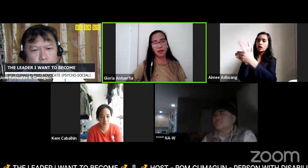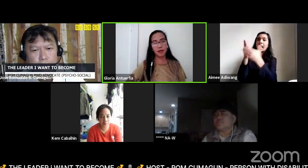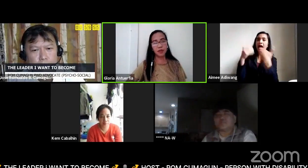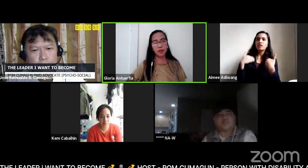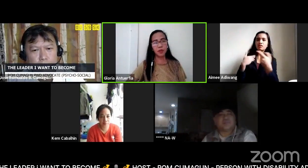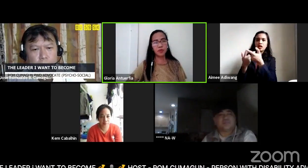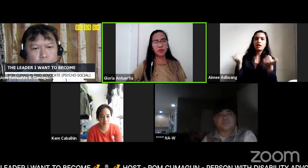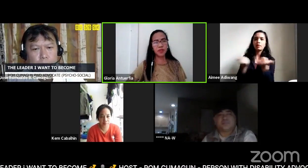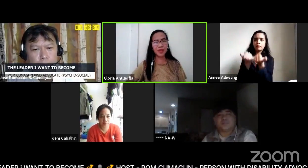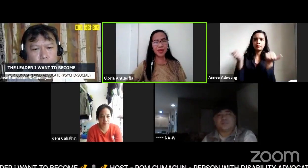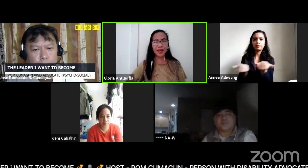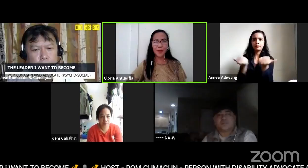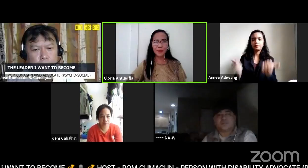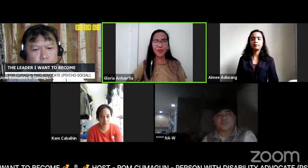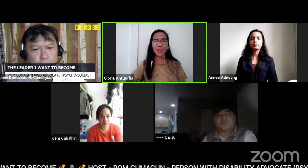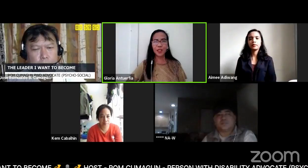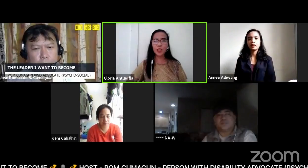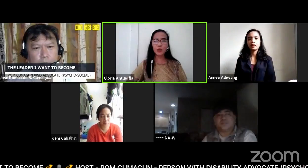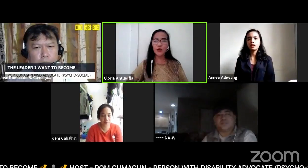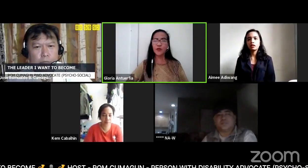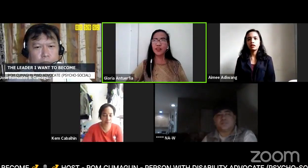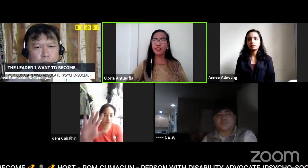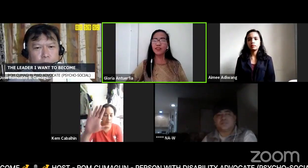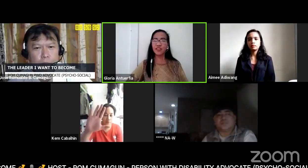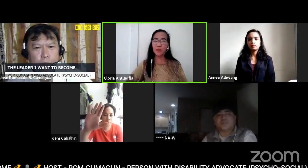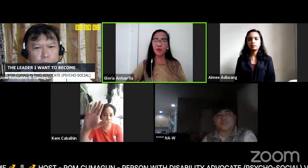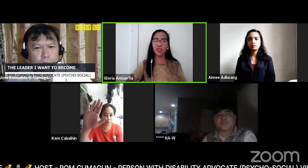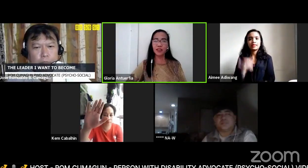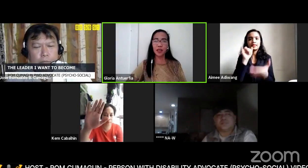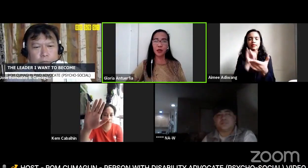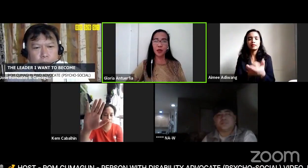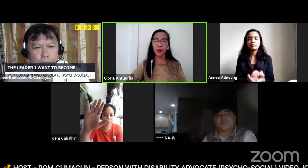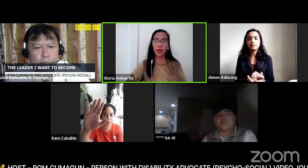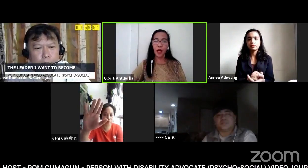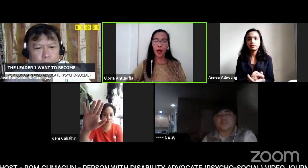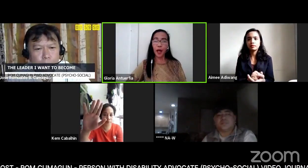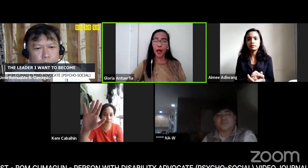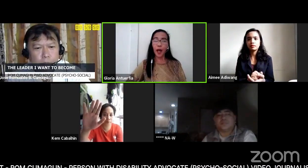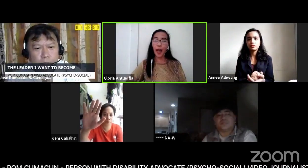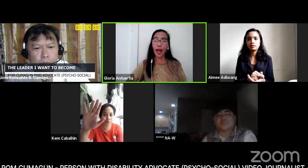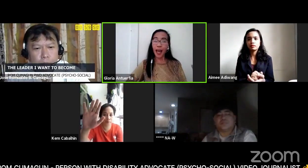facility. So that's one of the examples that